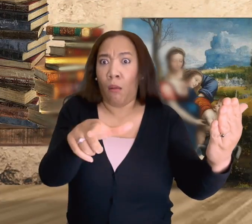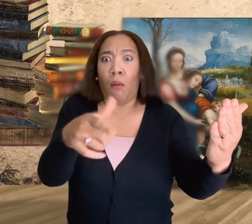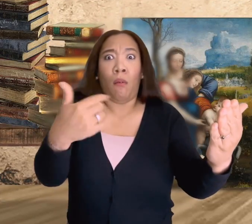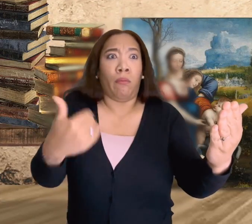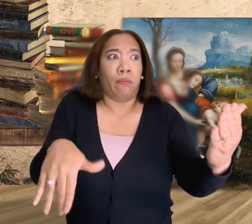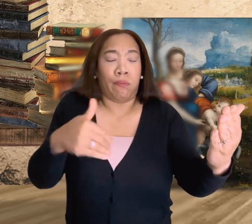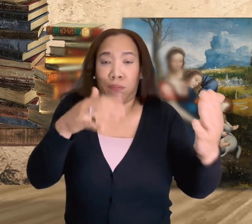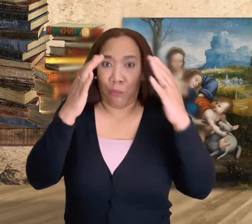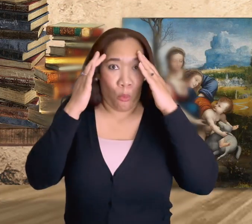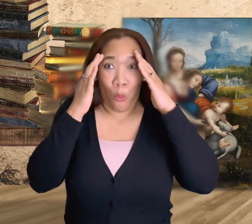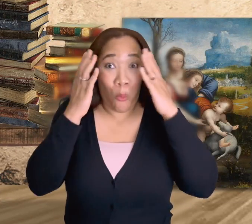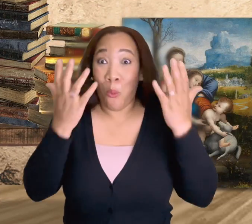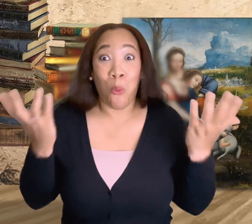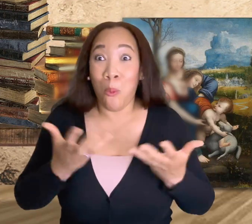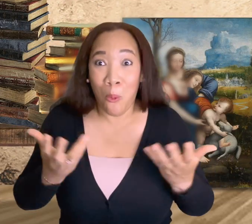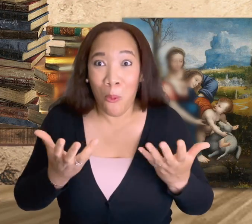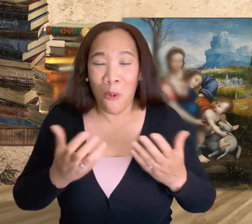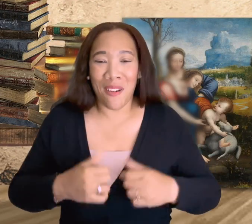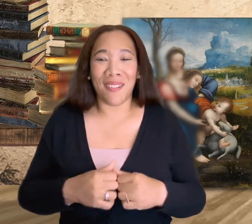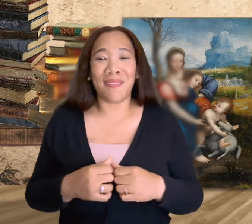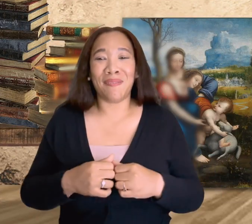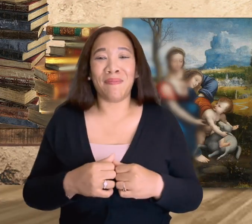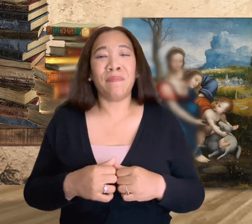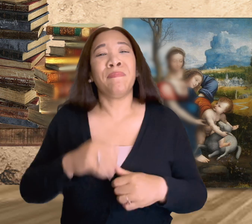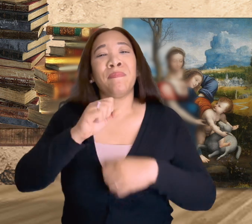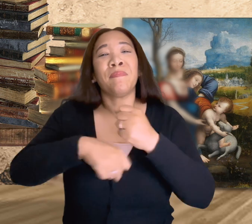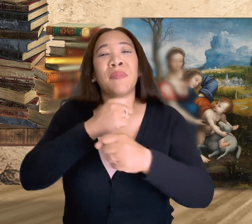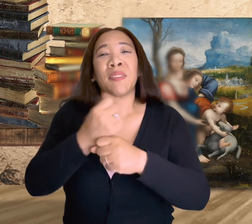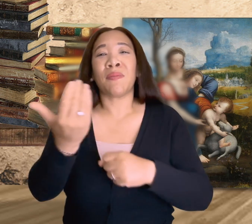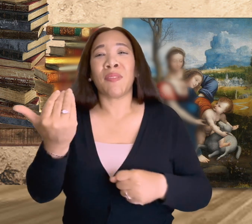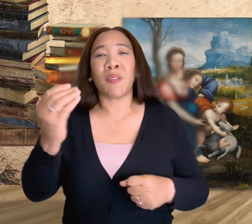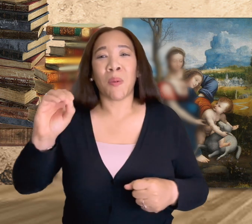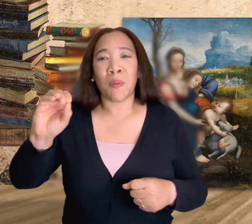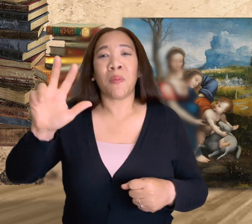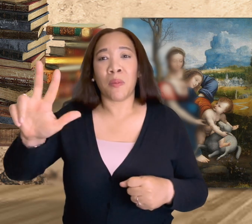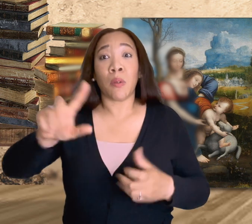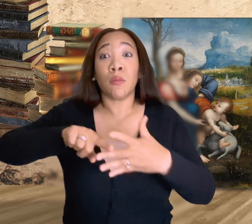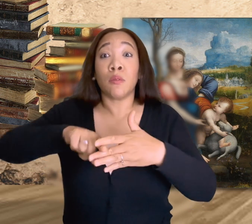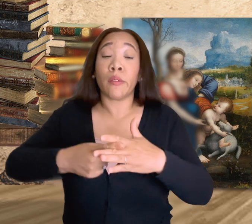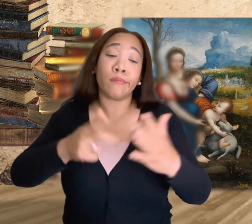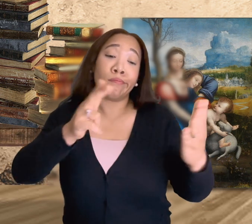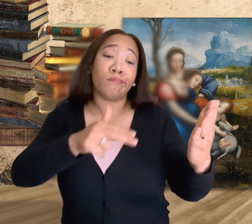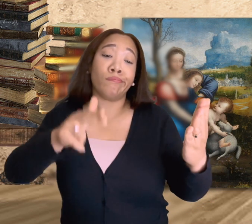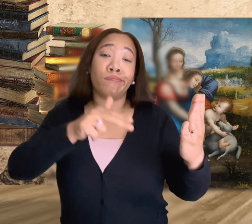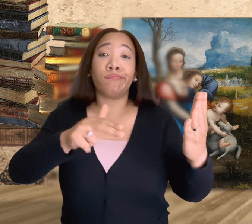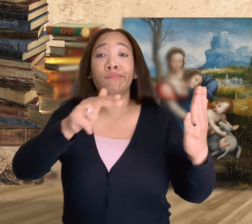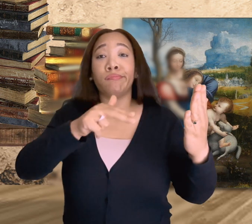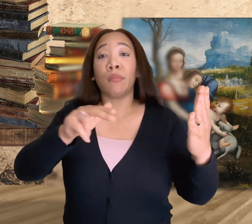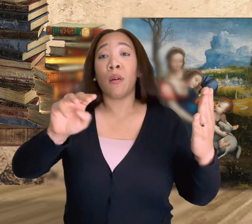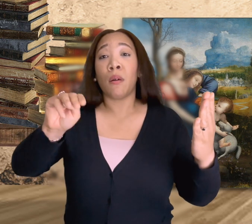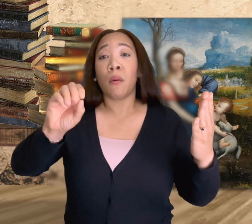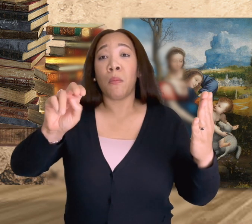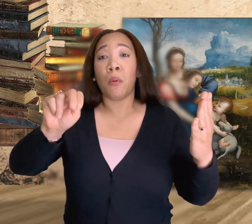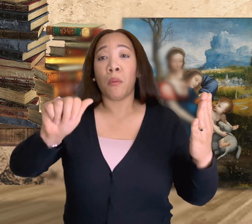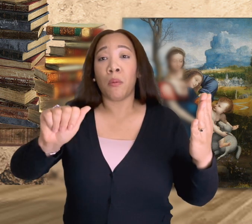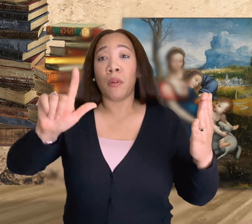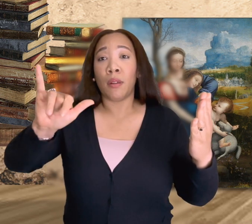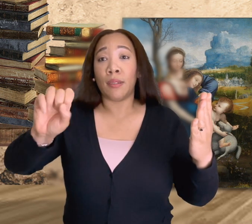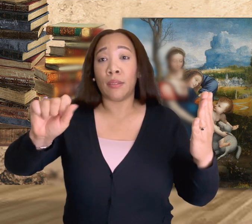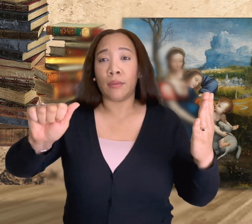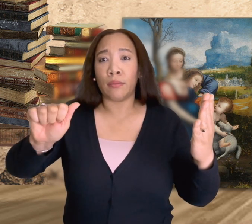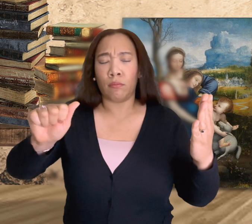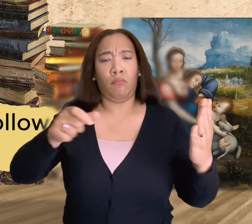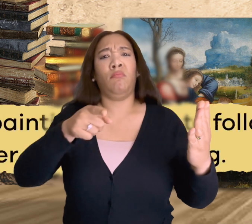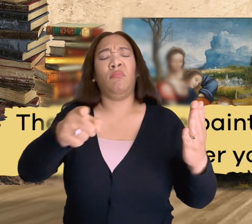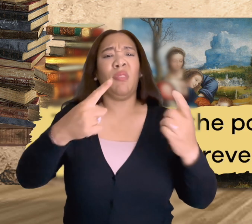In 1503, Leonardo started work on the Mona Lisa. One of the reasons why this painting has become so